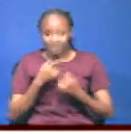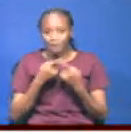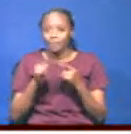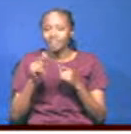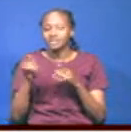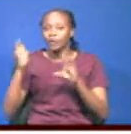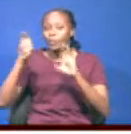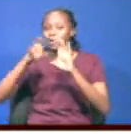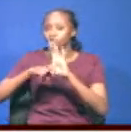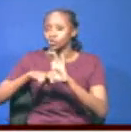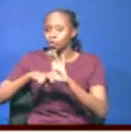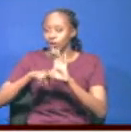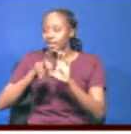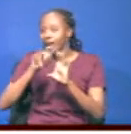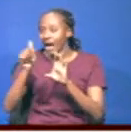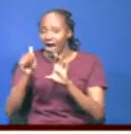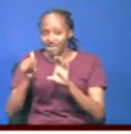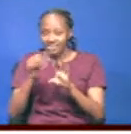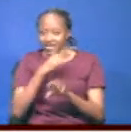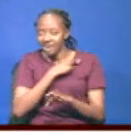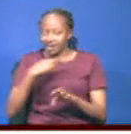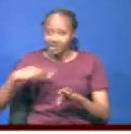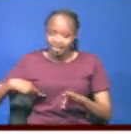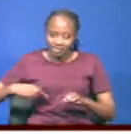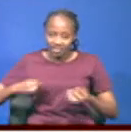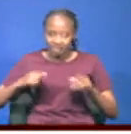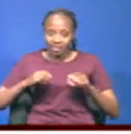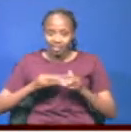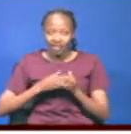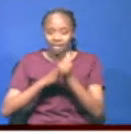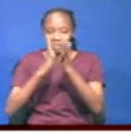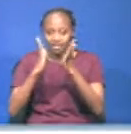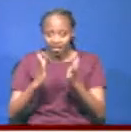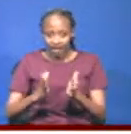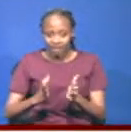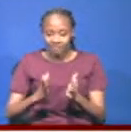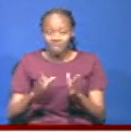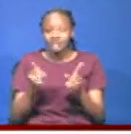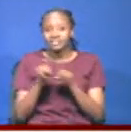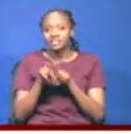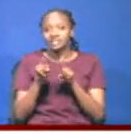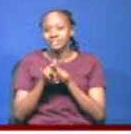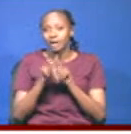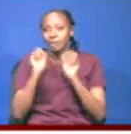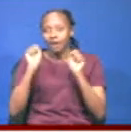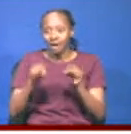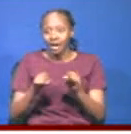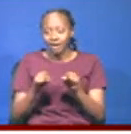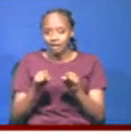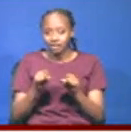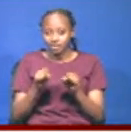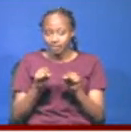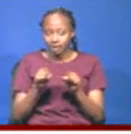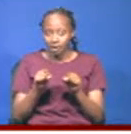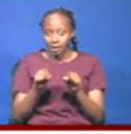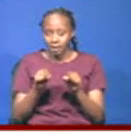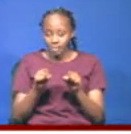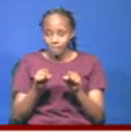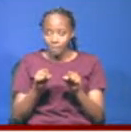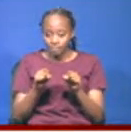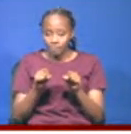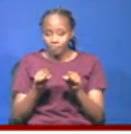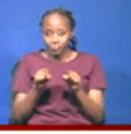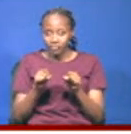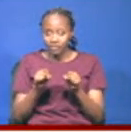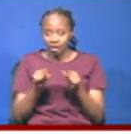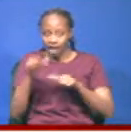our religious leaders that I also pray that this election